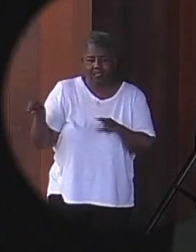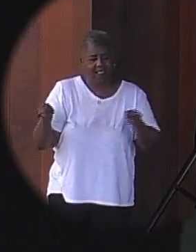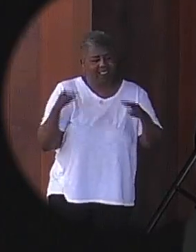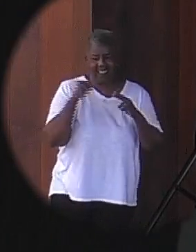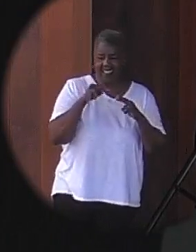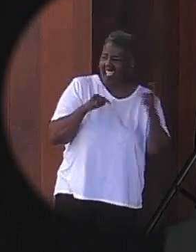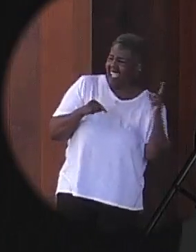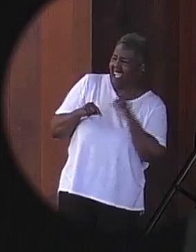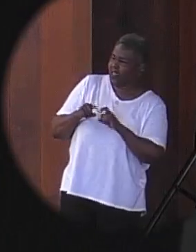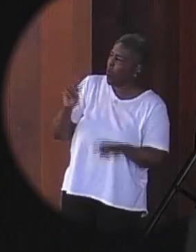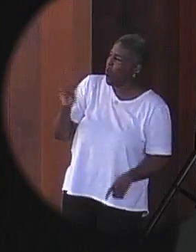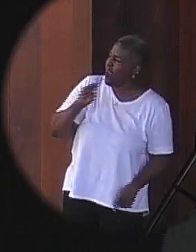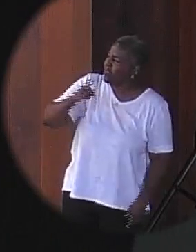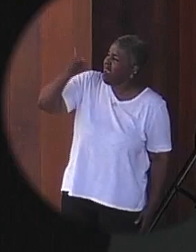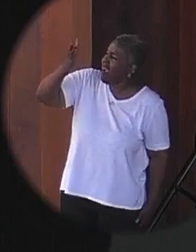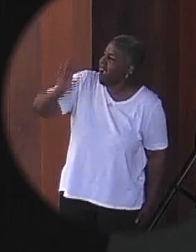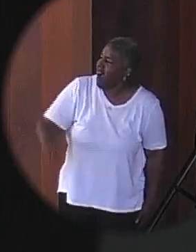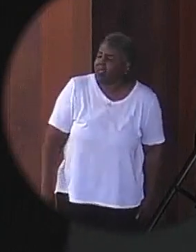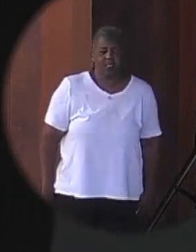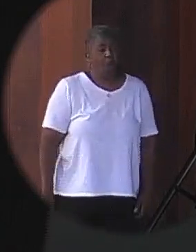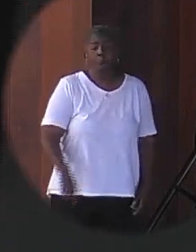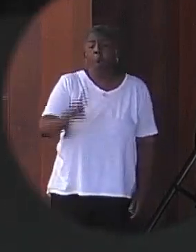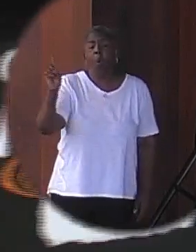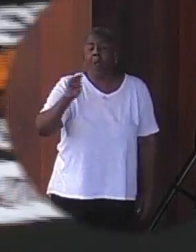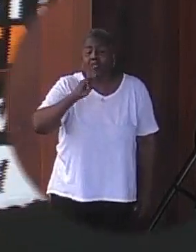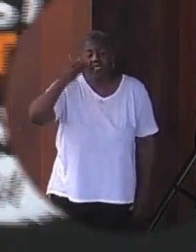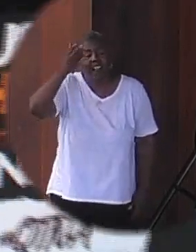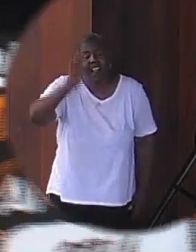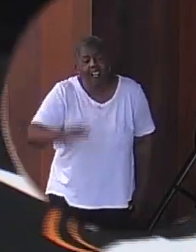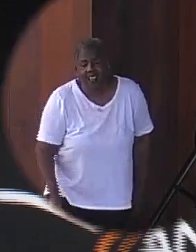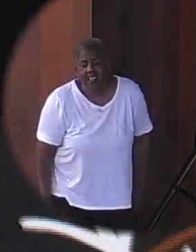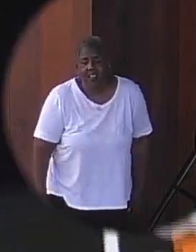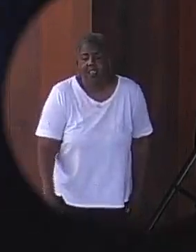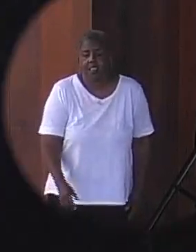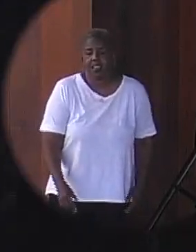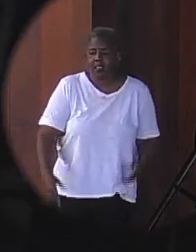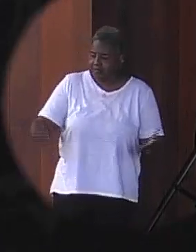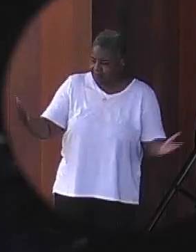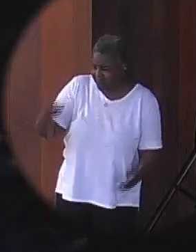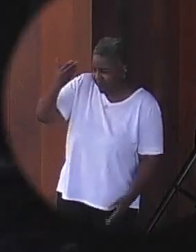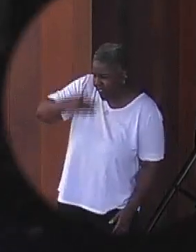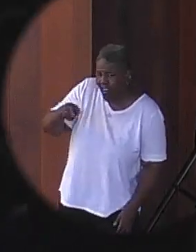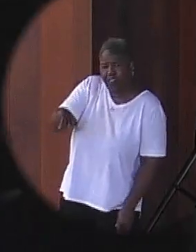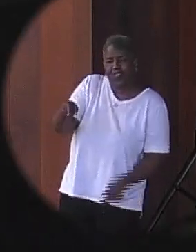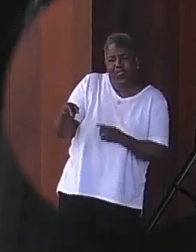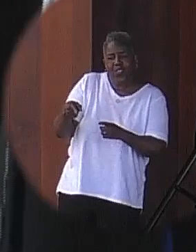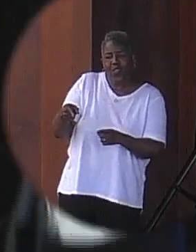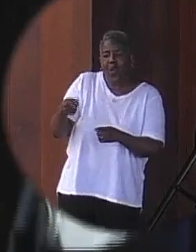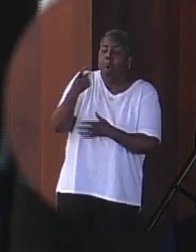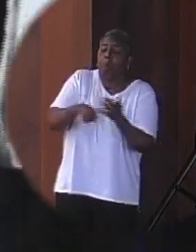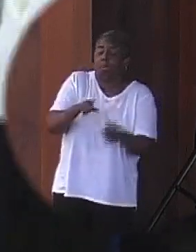ask, where is God? Where is God? Right in front of you in what